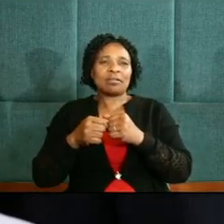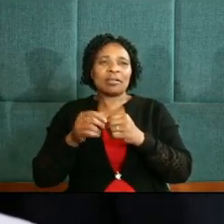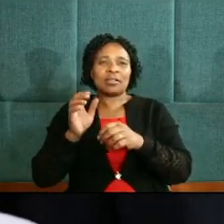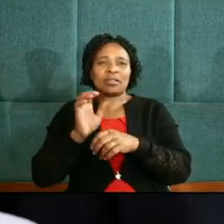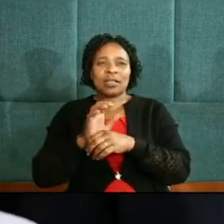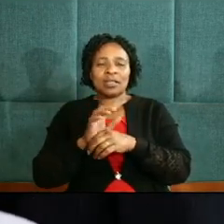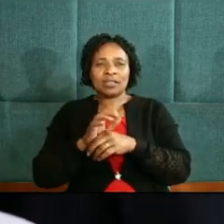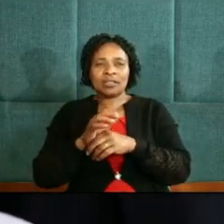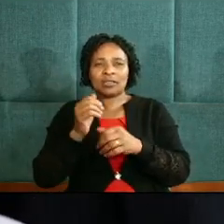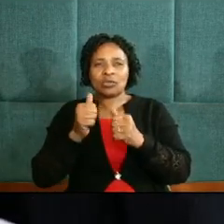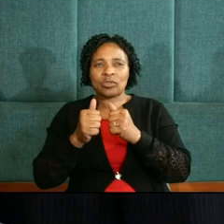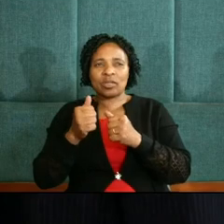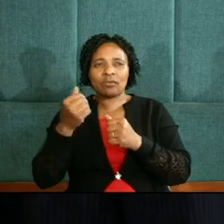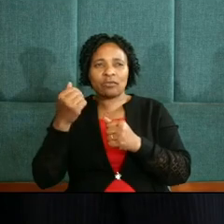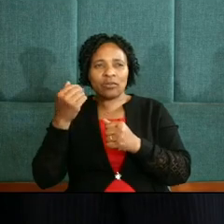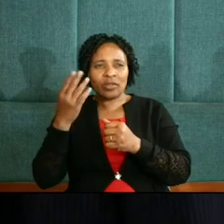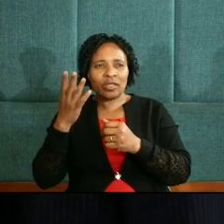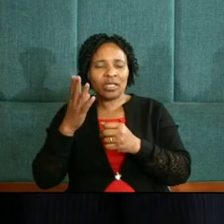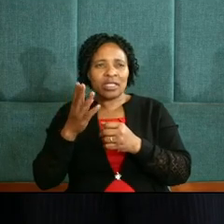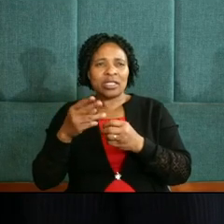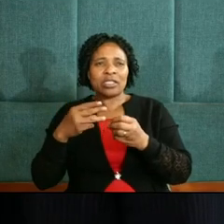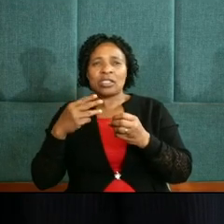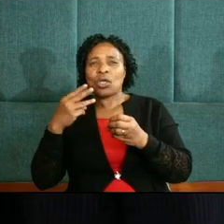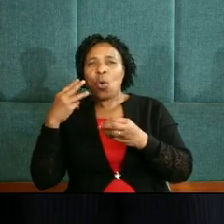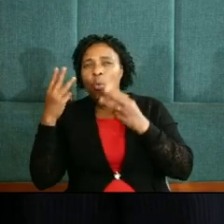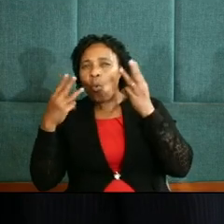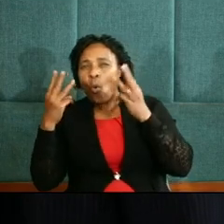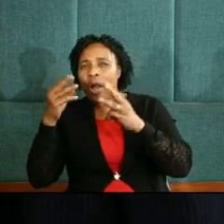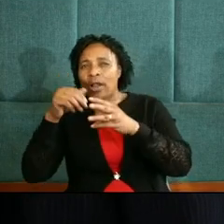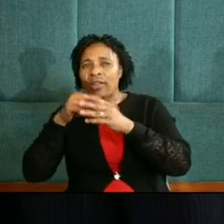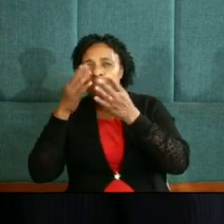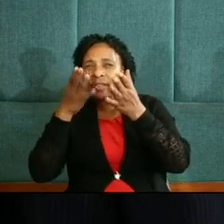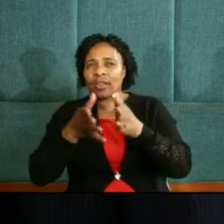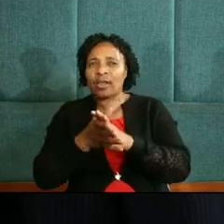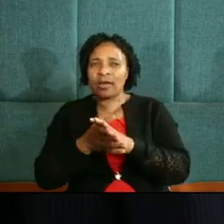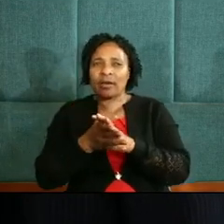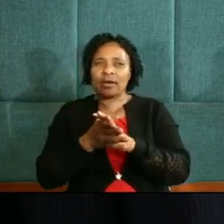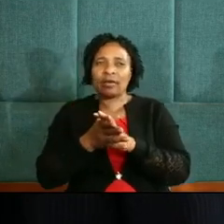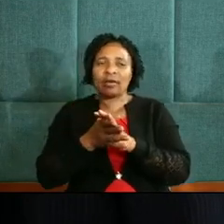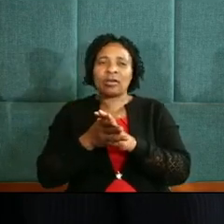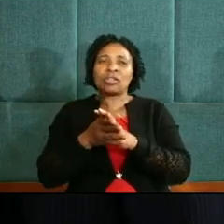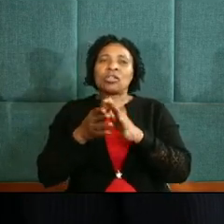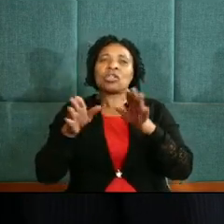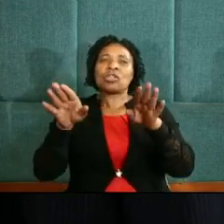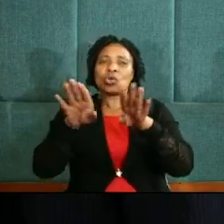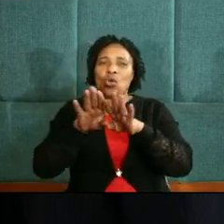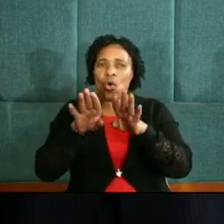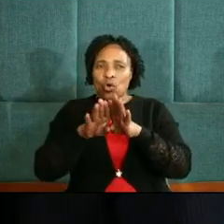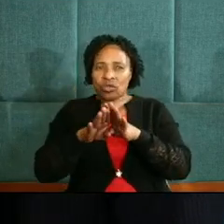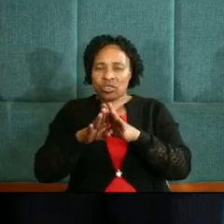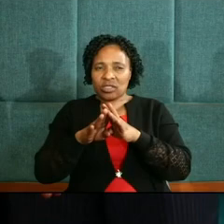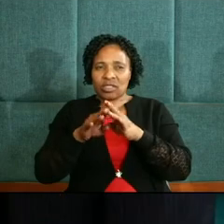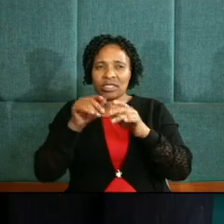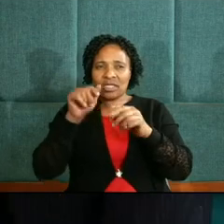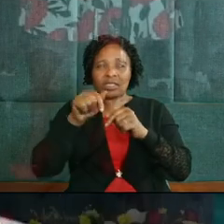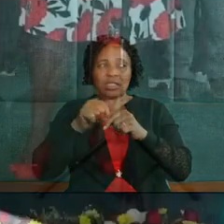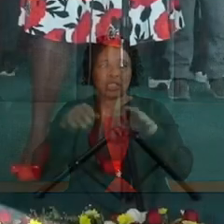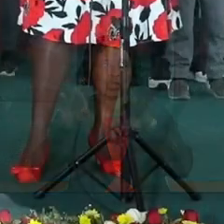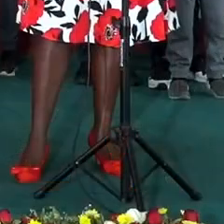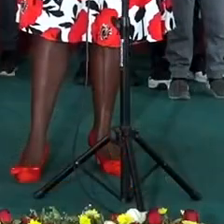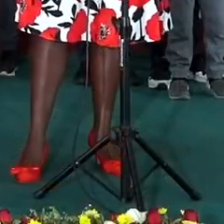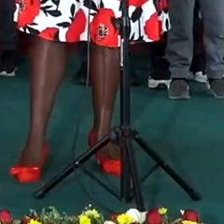I hate because I'm worried always. Stanza four. Close the service. Near